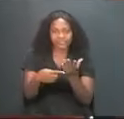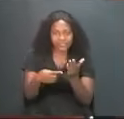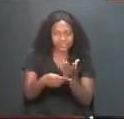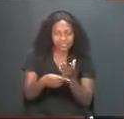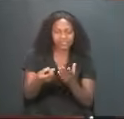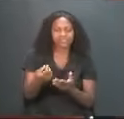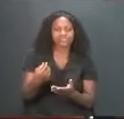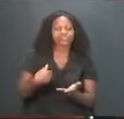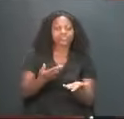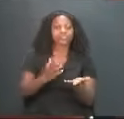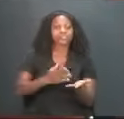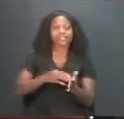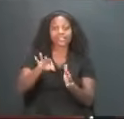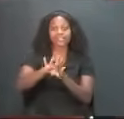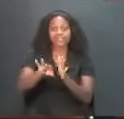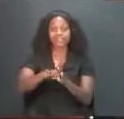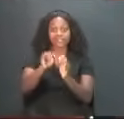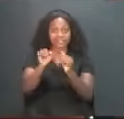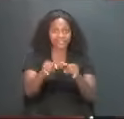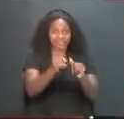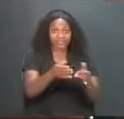count.